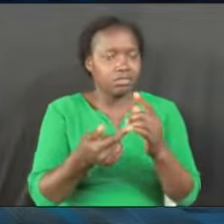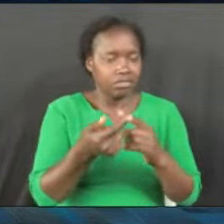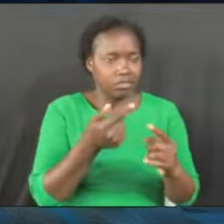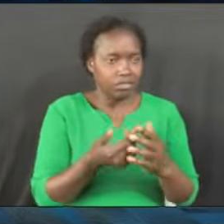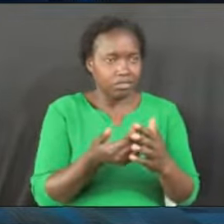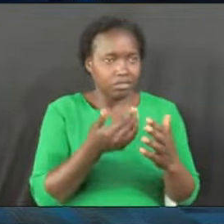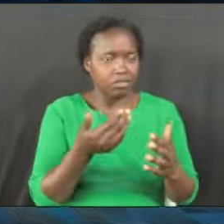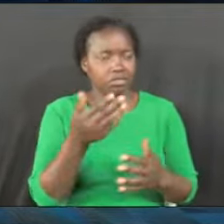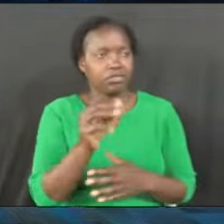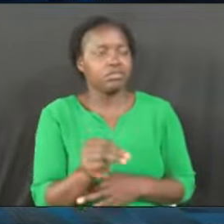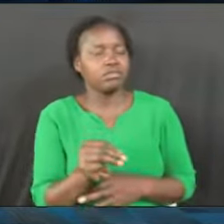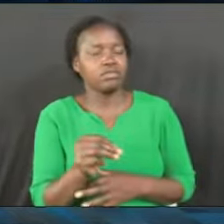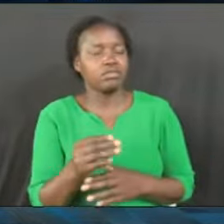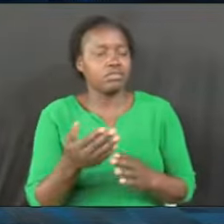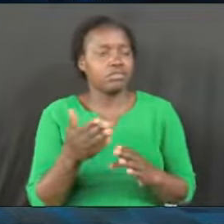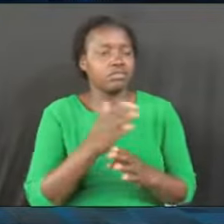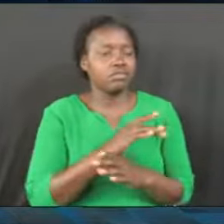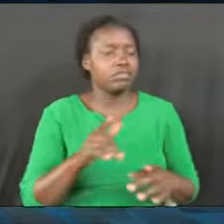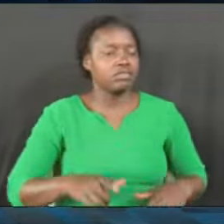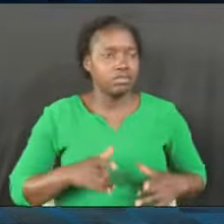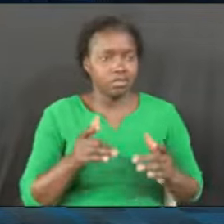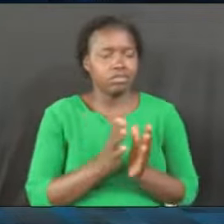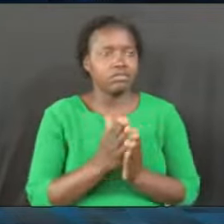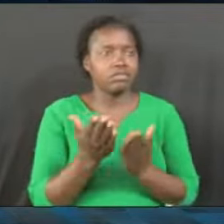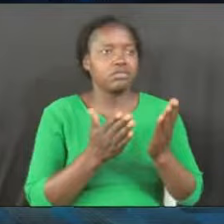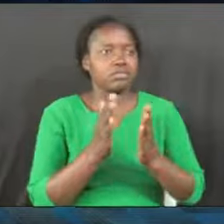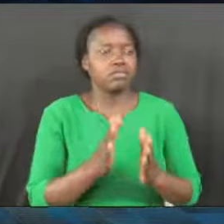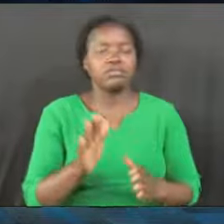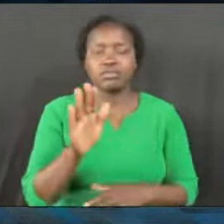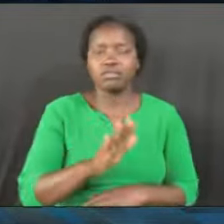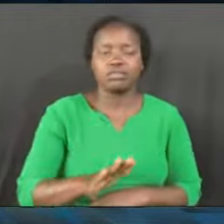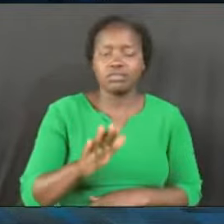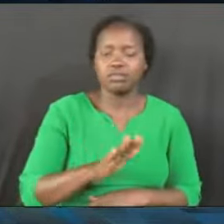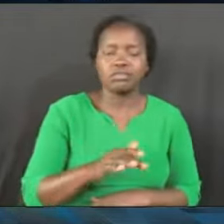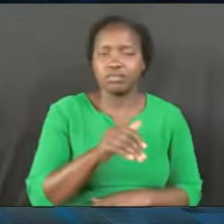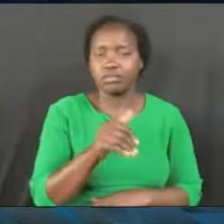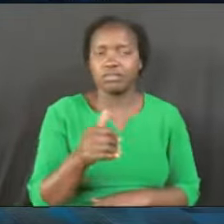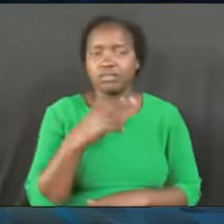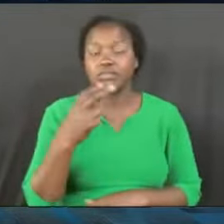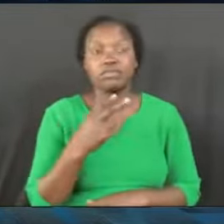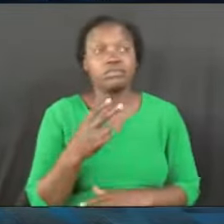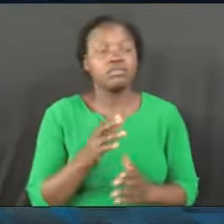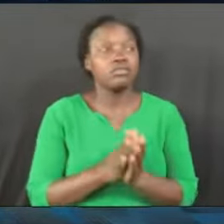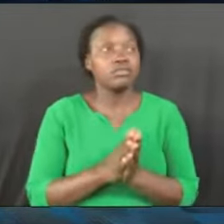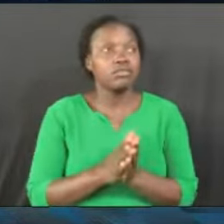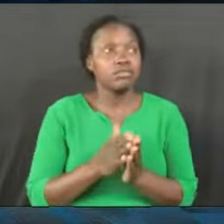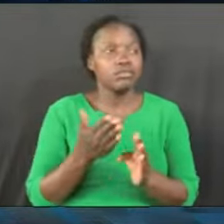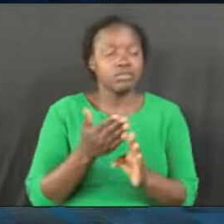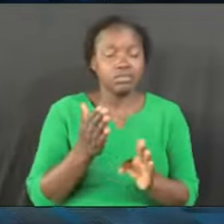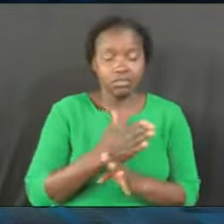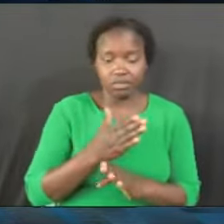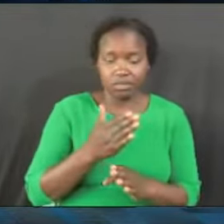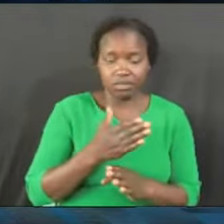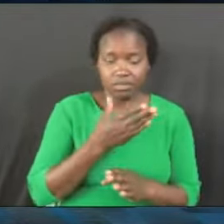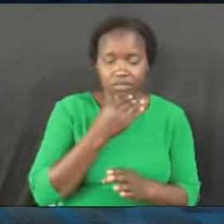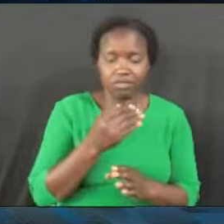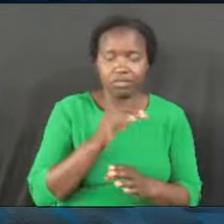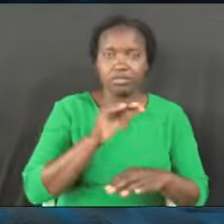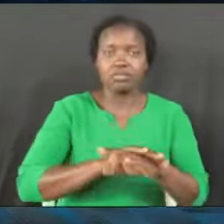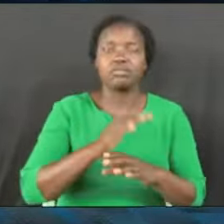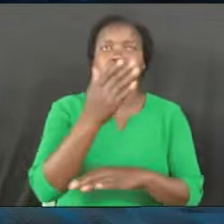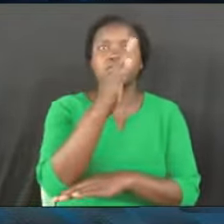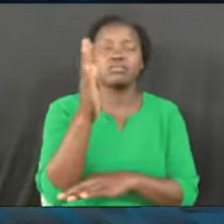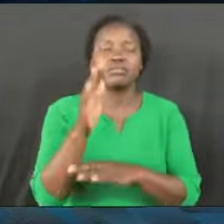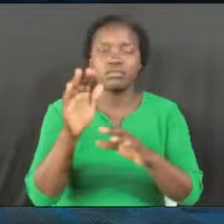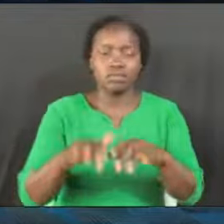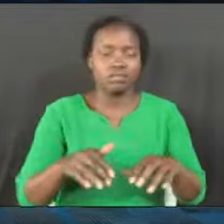neighborhood. I know people that were gracious before they started wearing Gucci and Ferragamo.